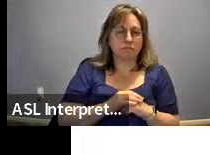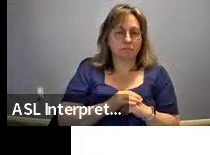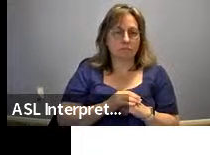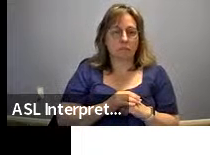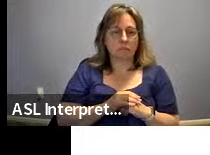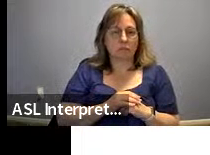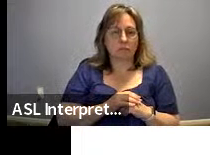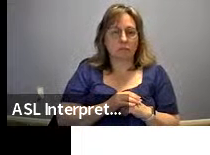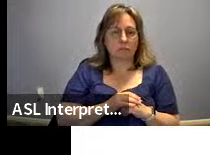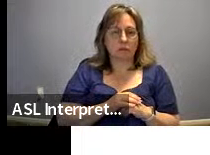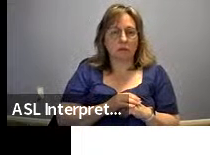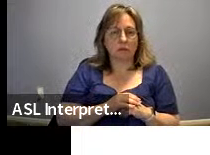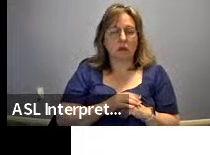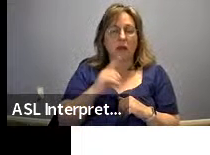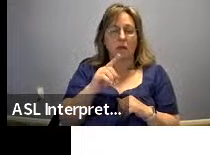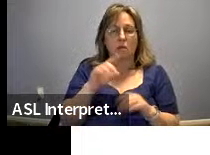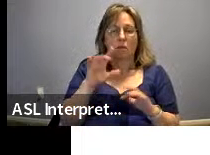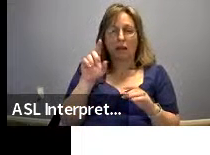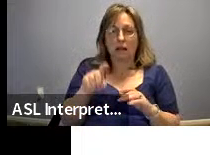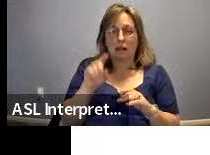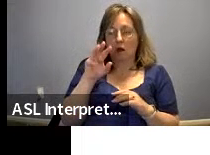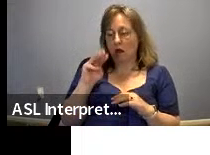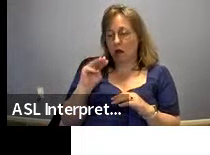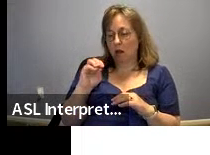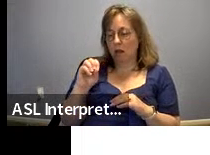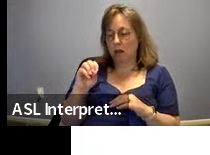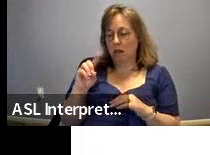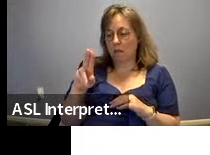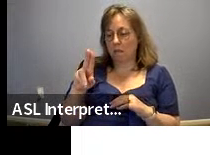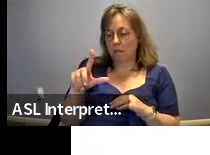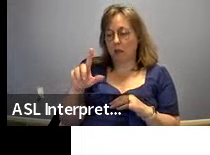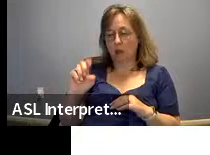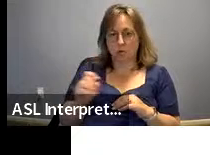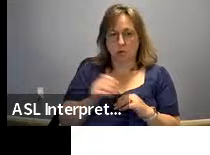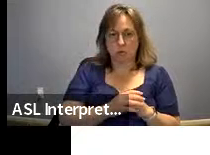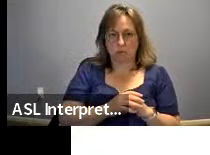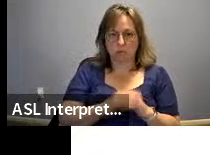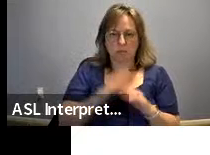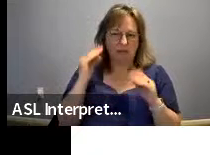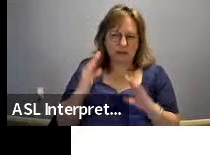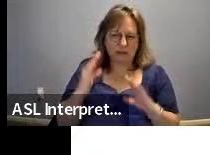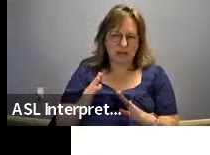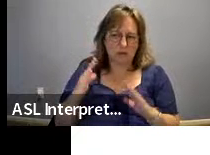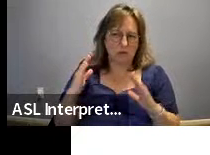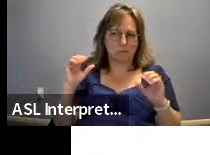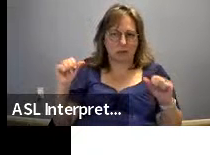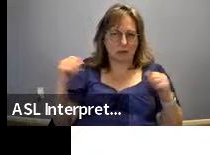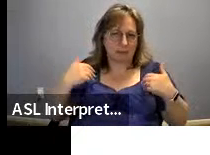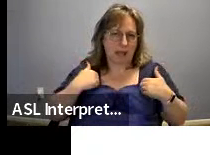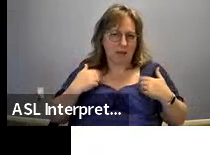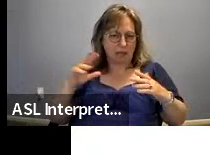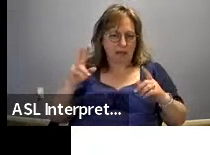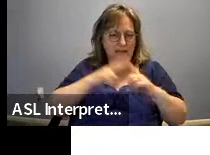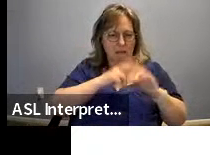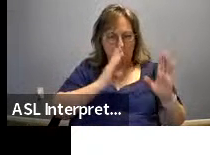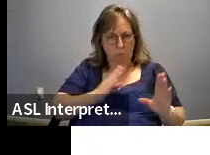Finally, we can click on the modules link and see the modules where the teacher may have assignments organized.